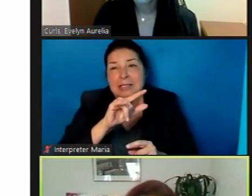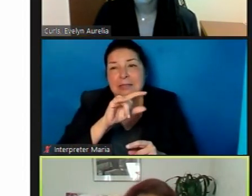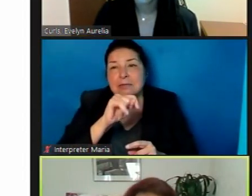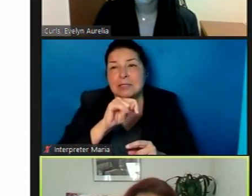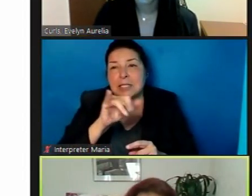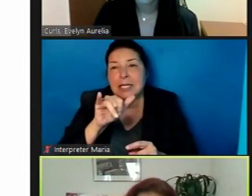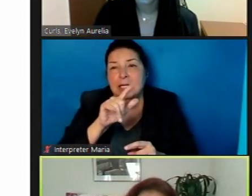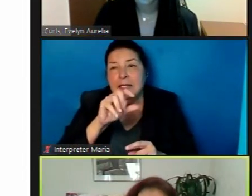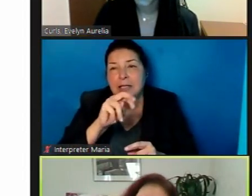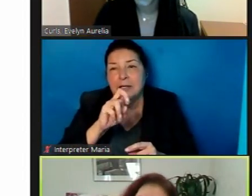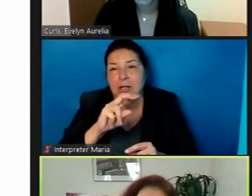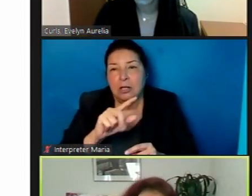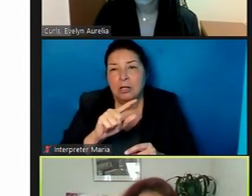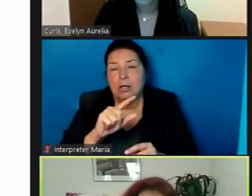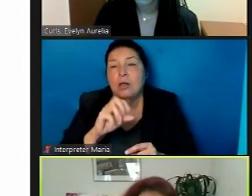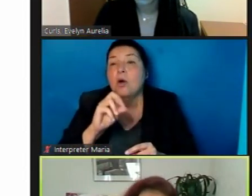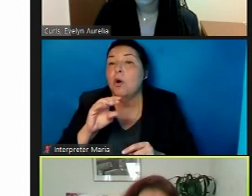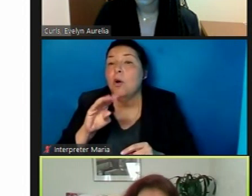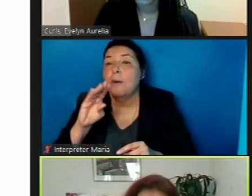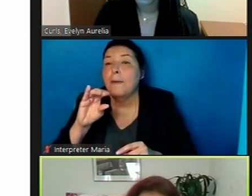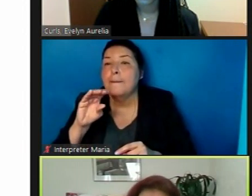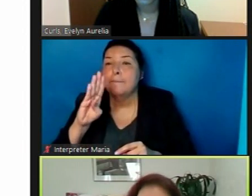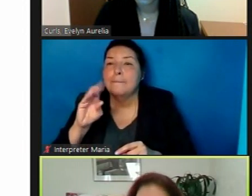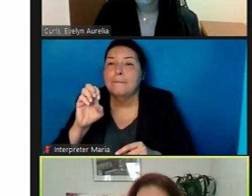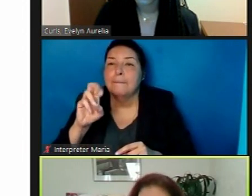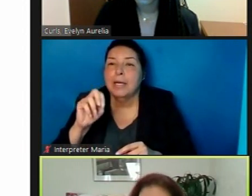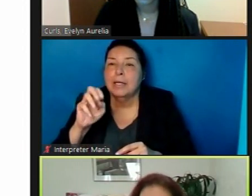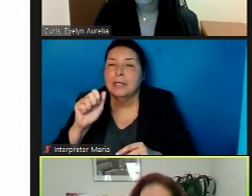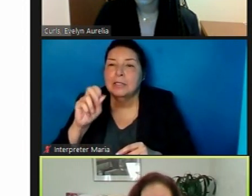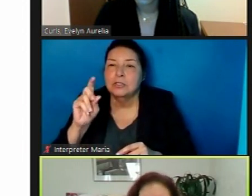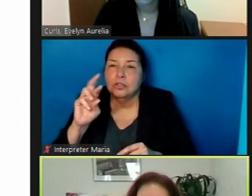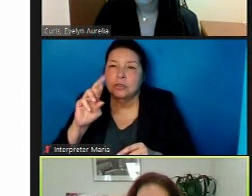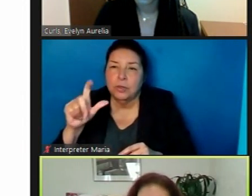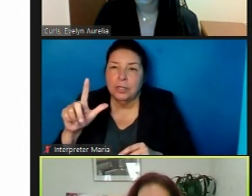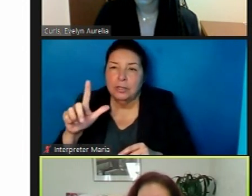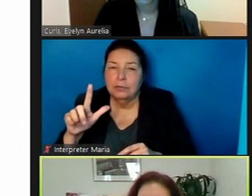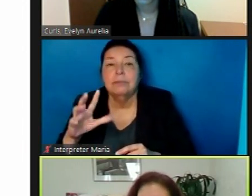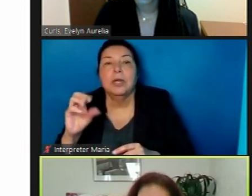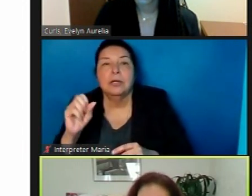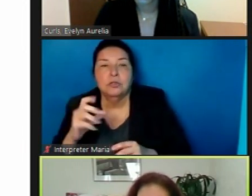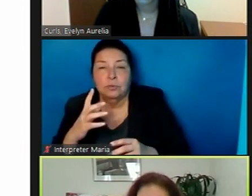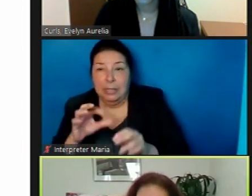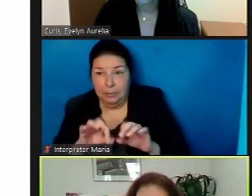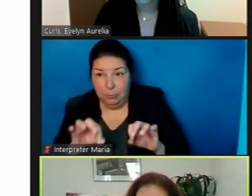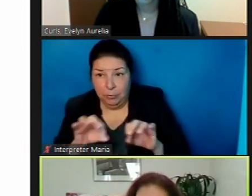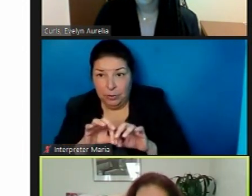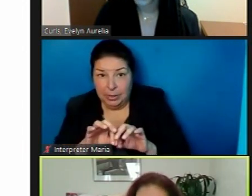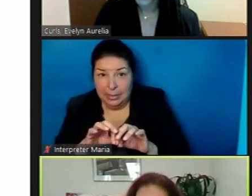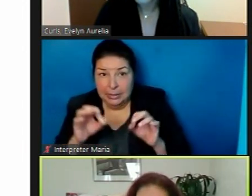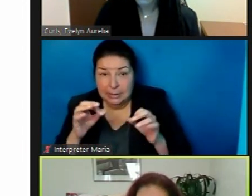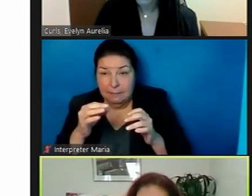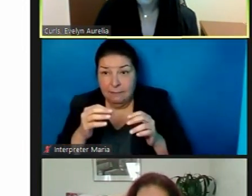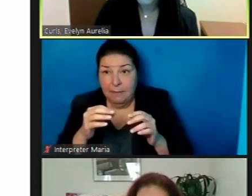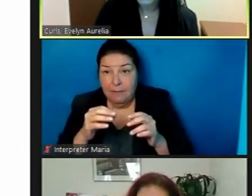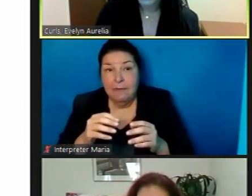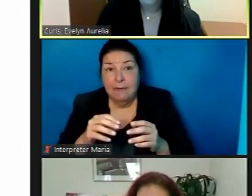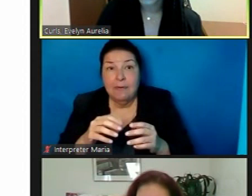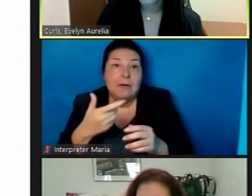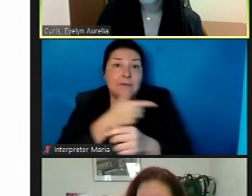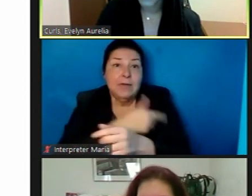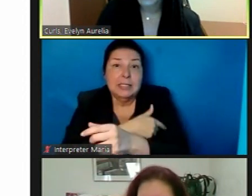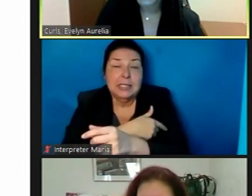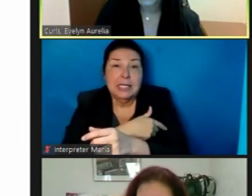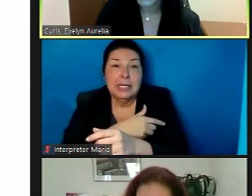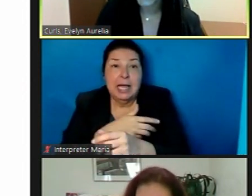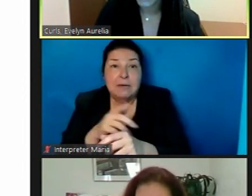Very important. Does the vaccine have a lesser effect on communities of color? No, it doesn't have a